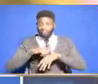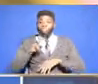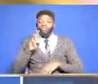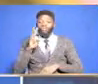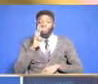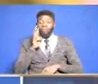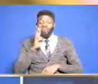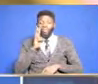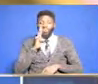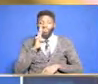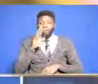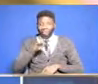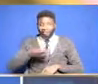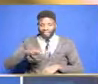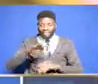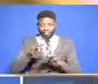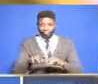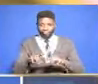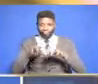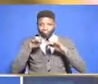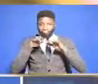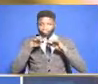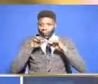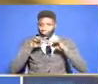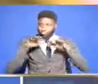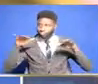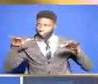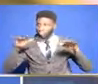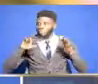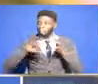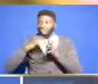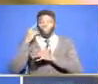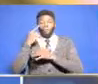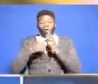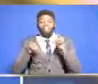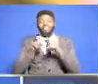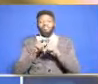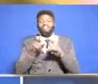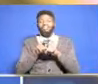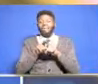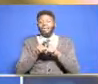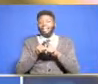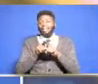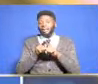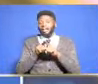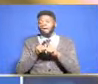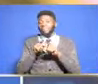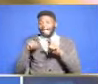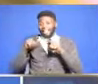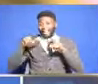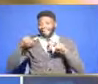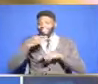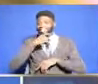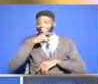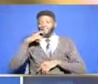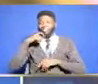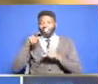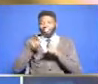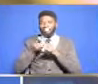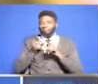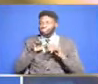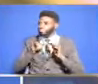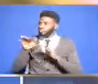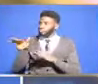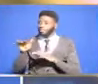it means that the riparian area is moving upwards. And people need to be aware, but you can't claim ignorance of the